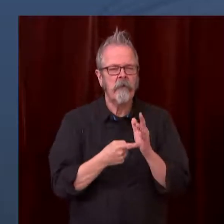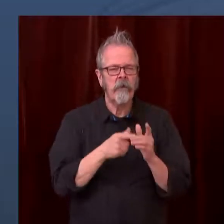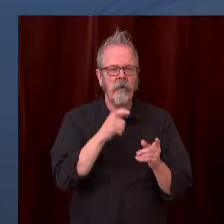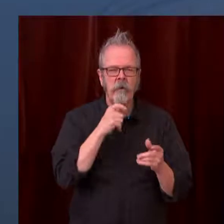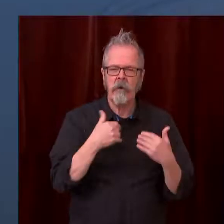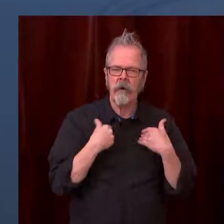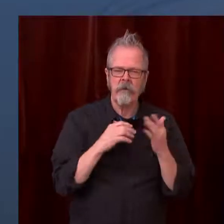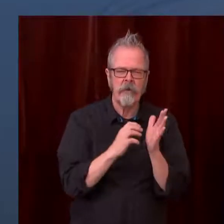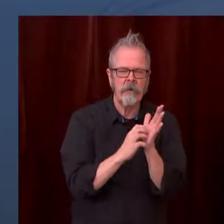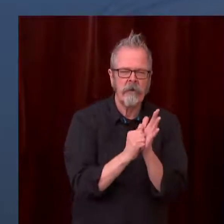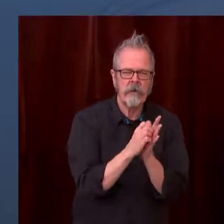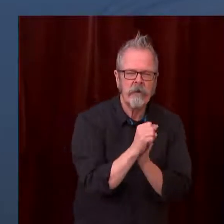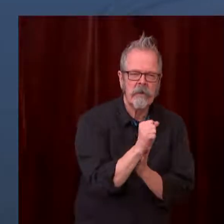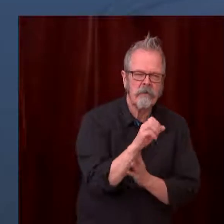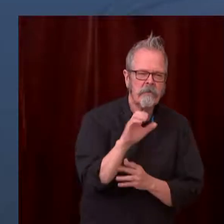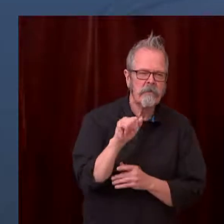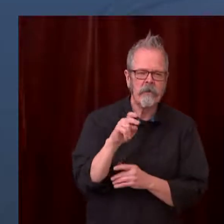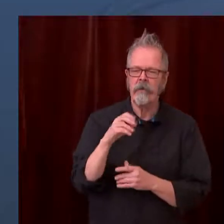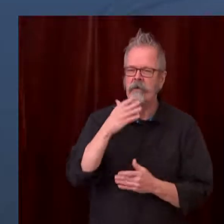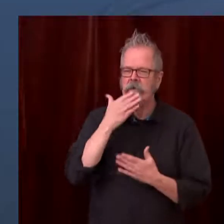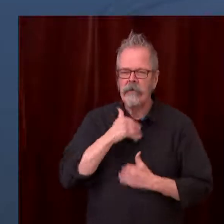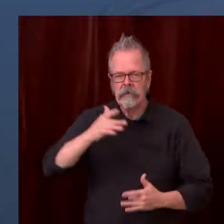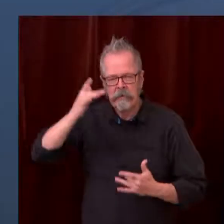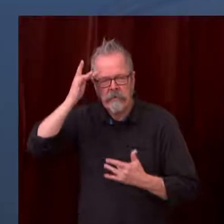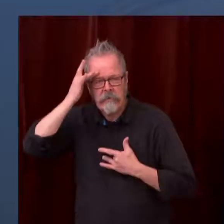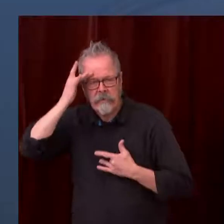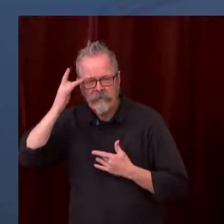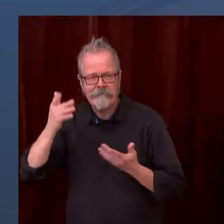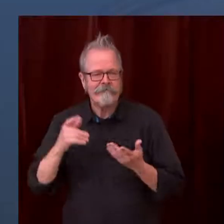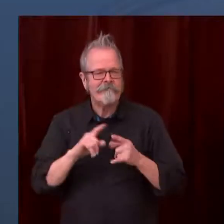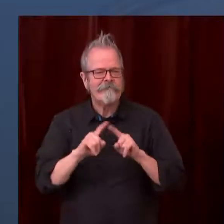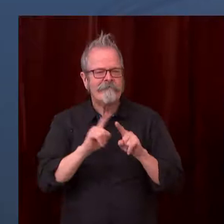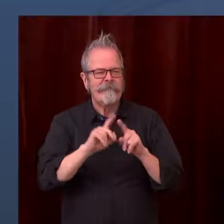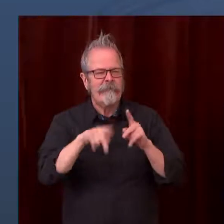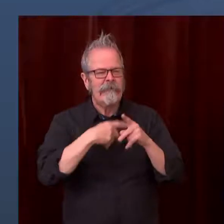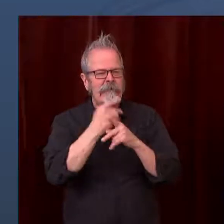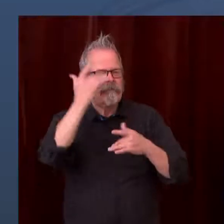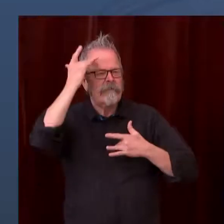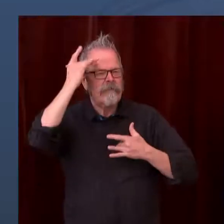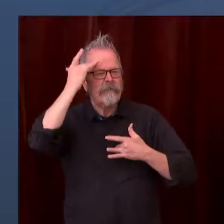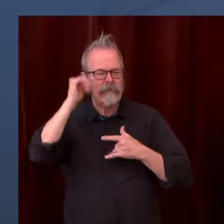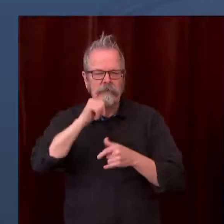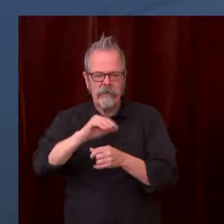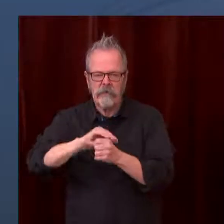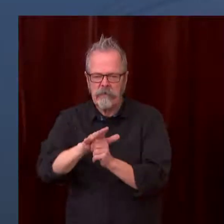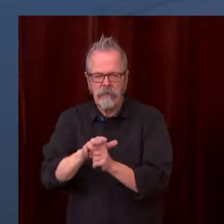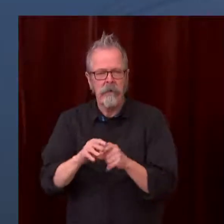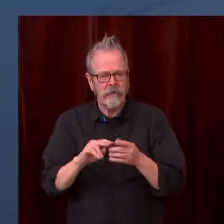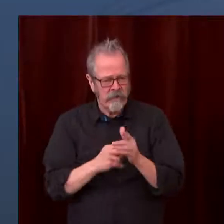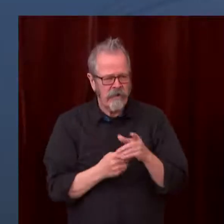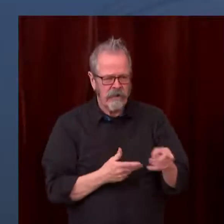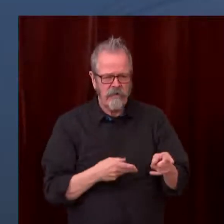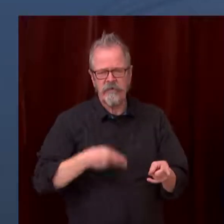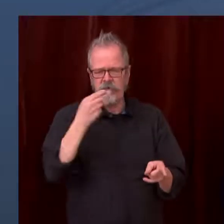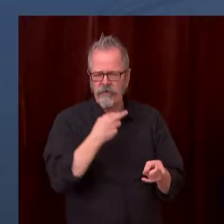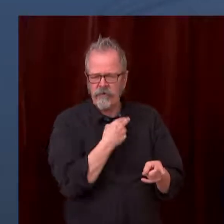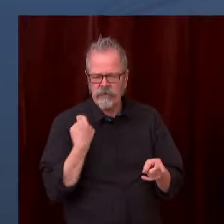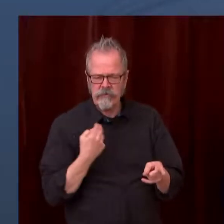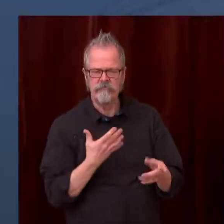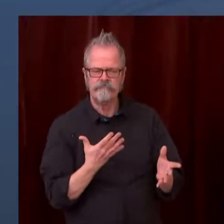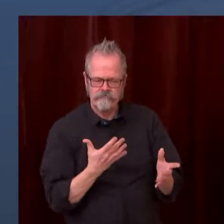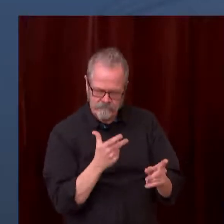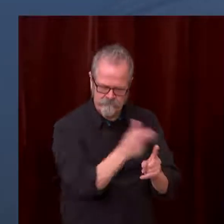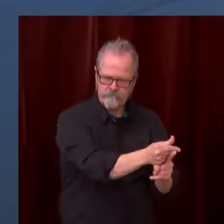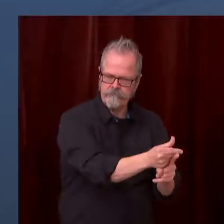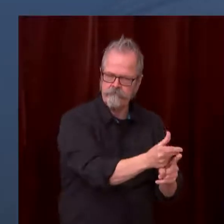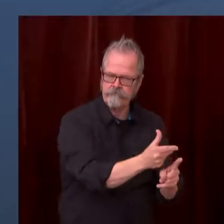CDC website to look to the description of those comorbidities and apply it to your individual situation.